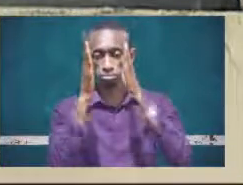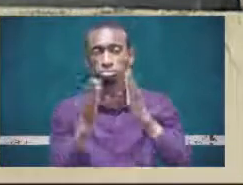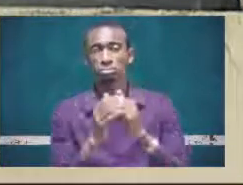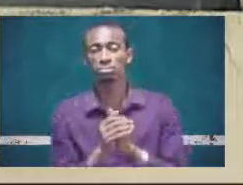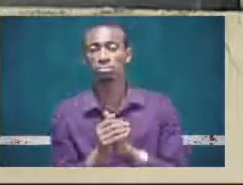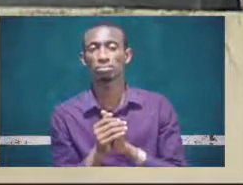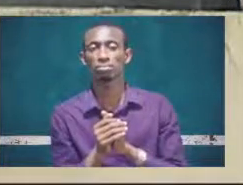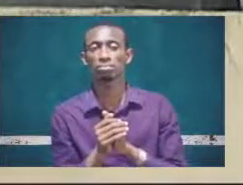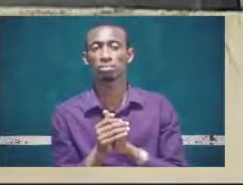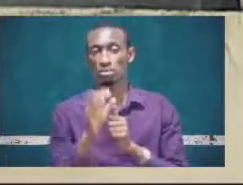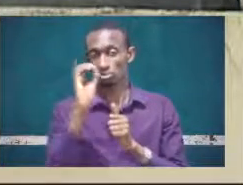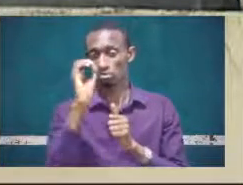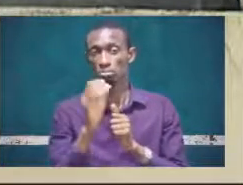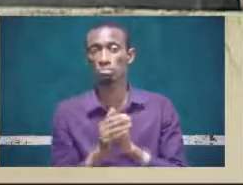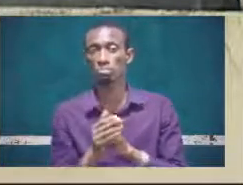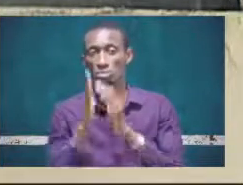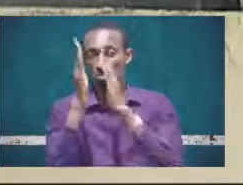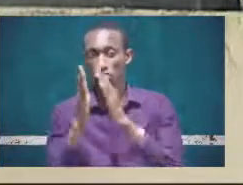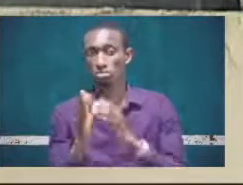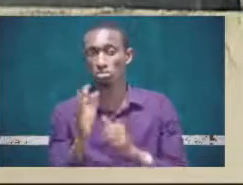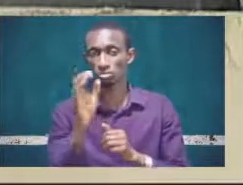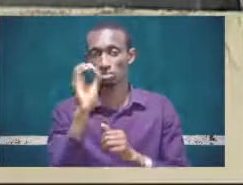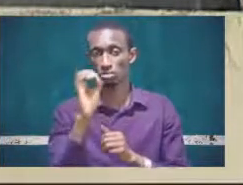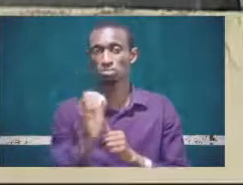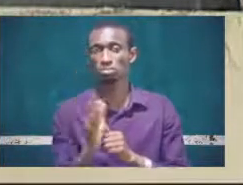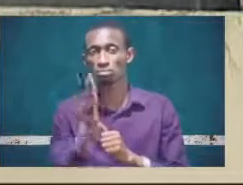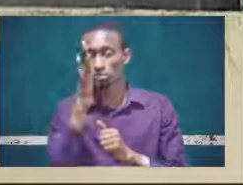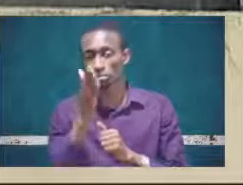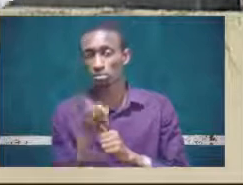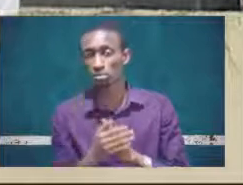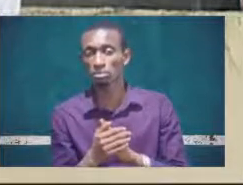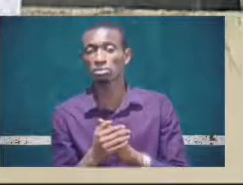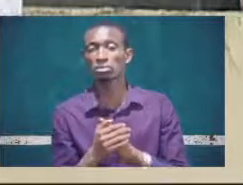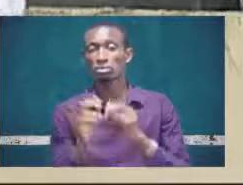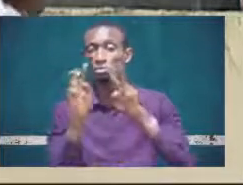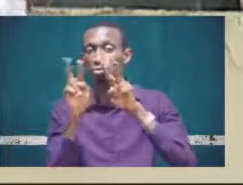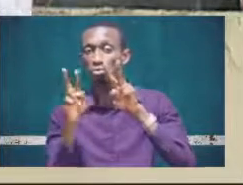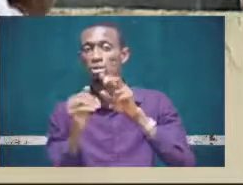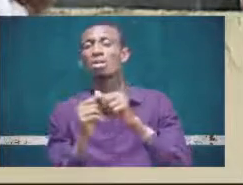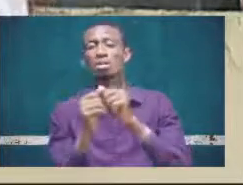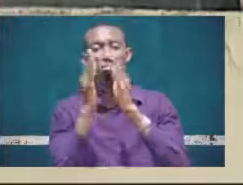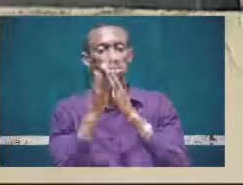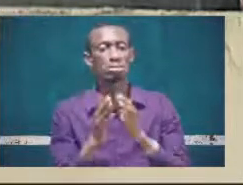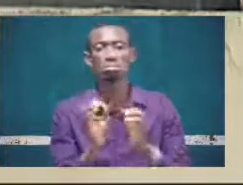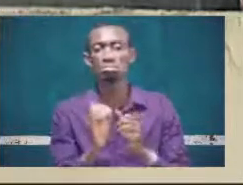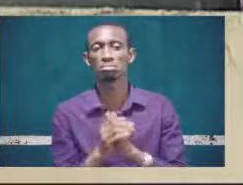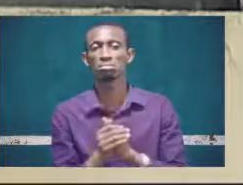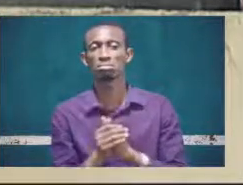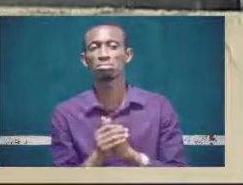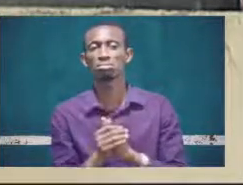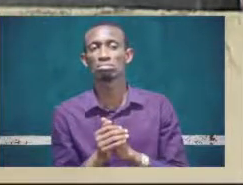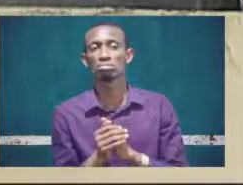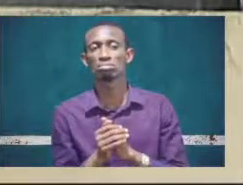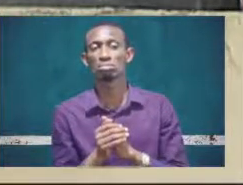Here we have 0, even here it is 0. And the root of denominator is not defined there. And